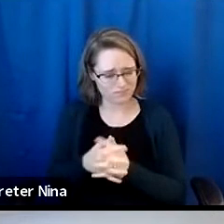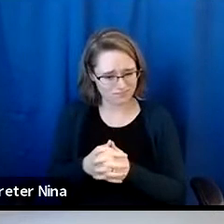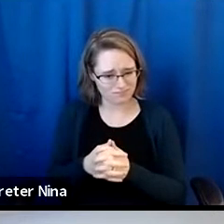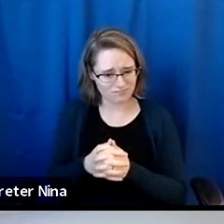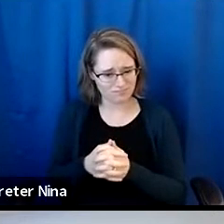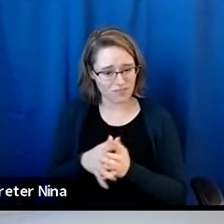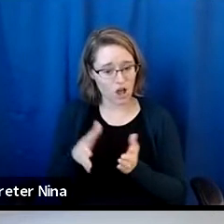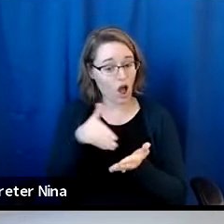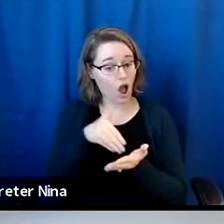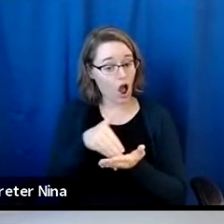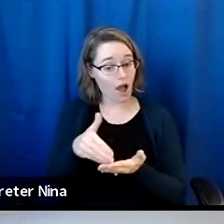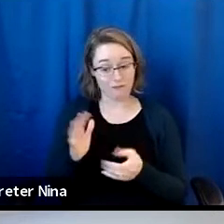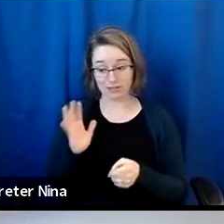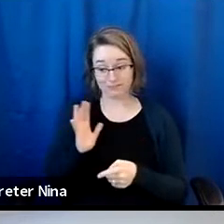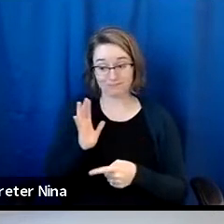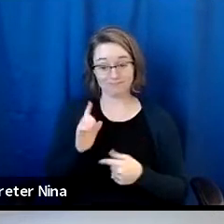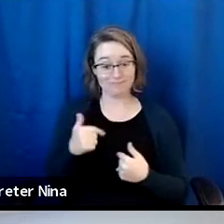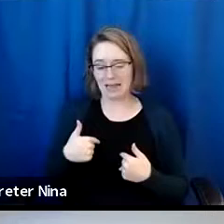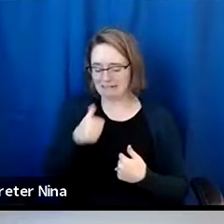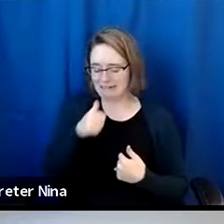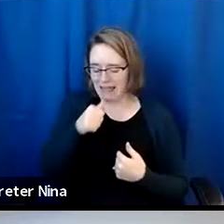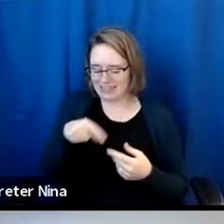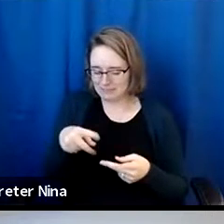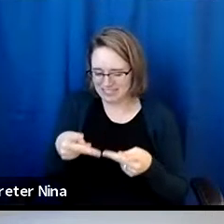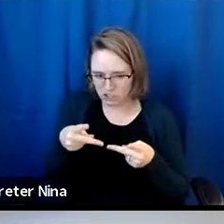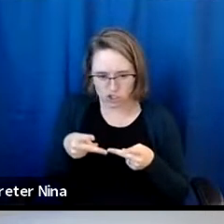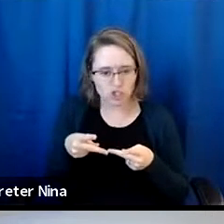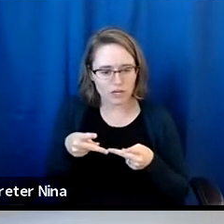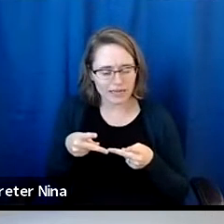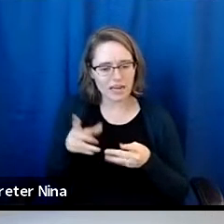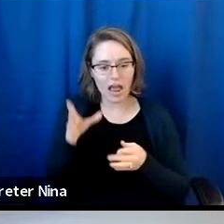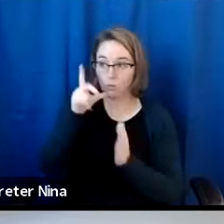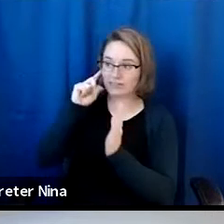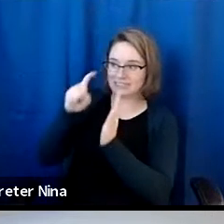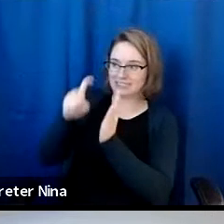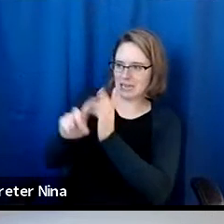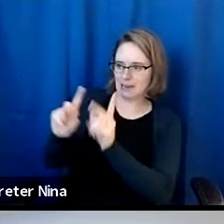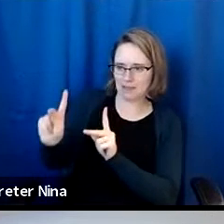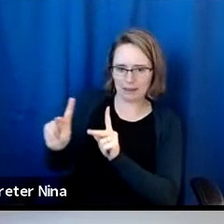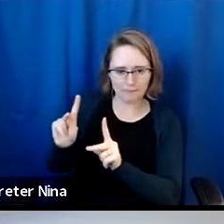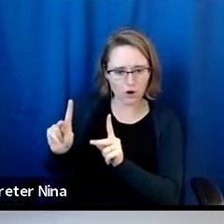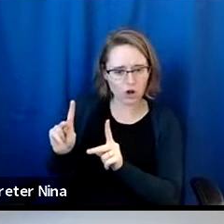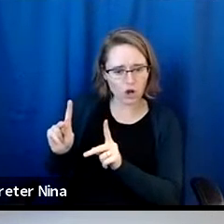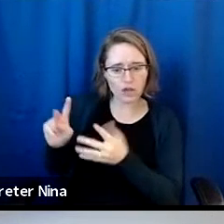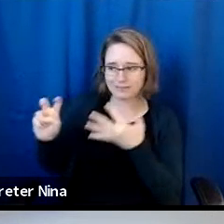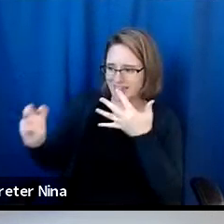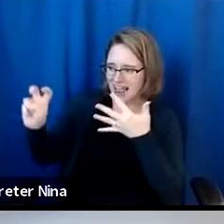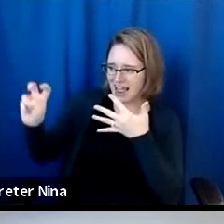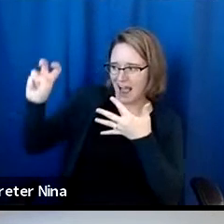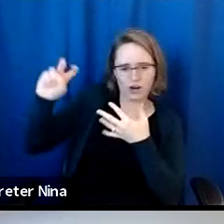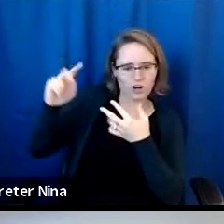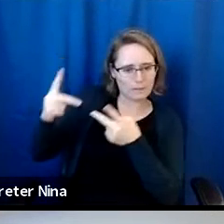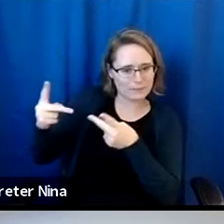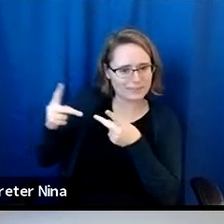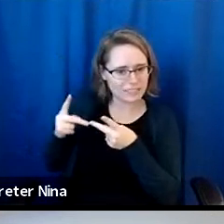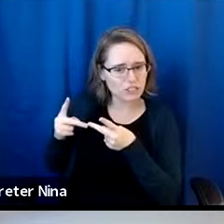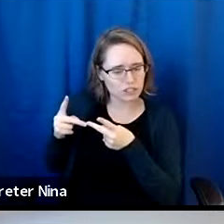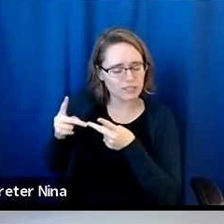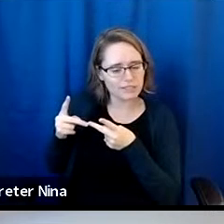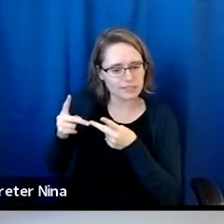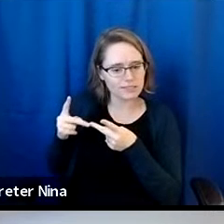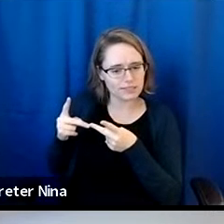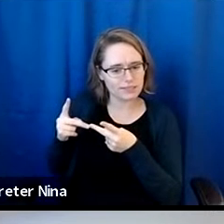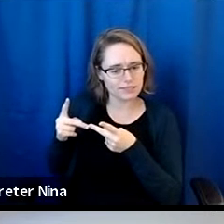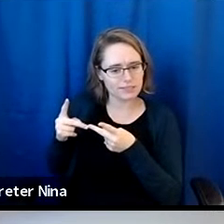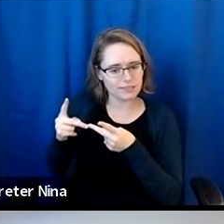times when I was not in this position and I would see people in higher level positions,